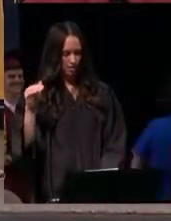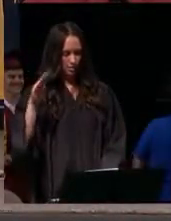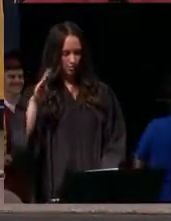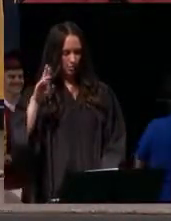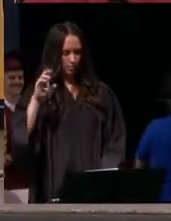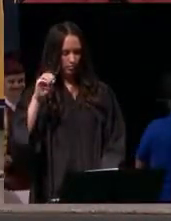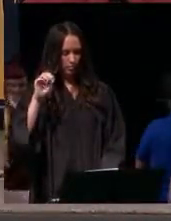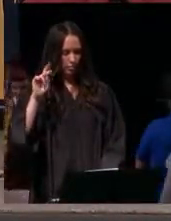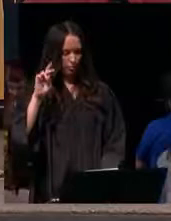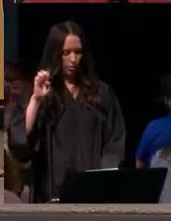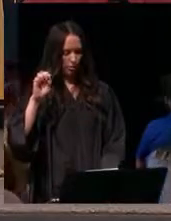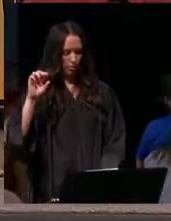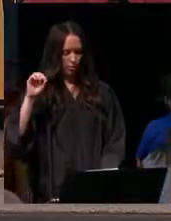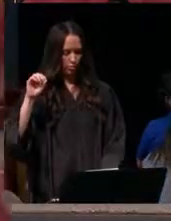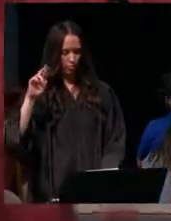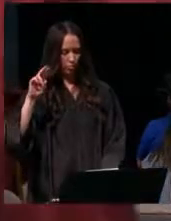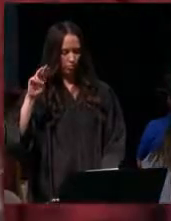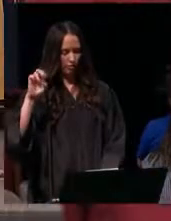Brooke Orvidal.